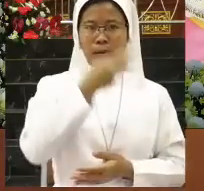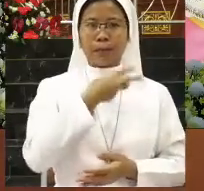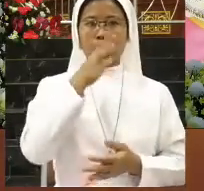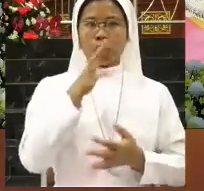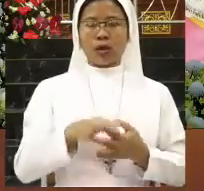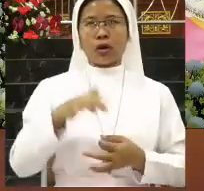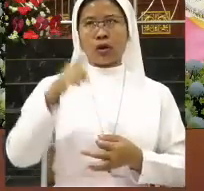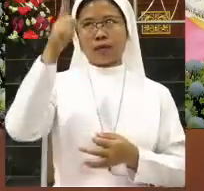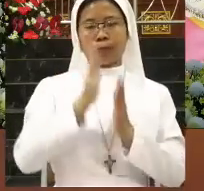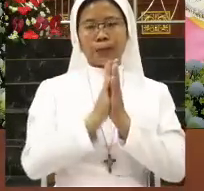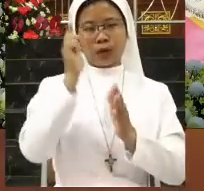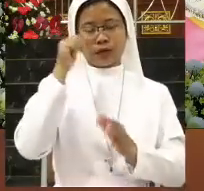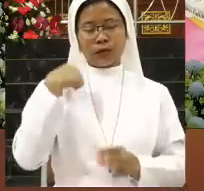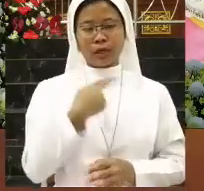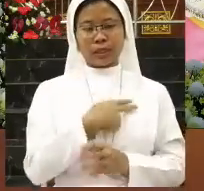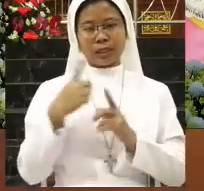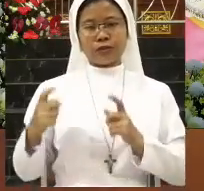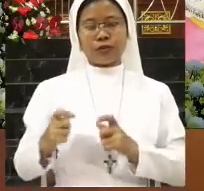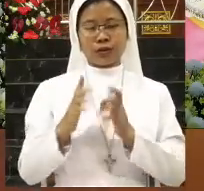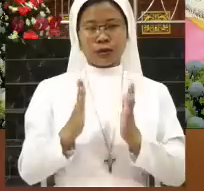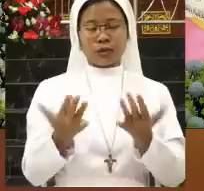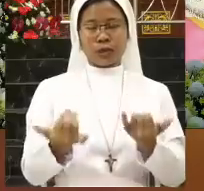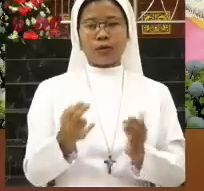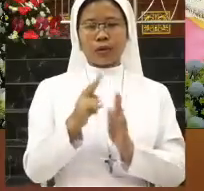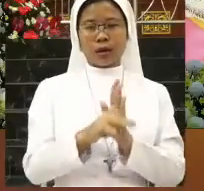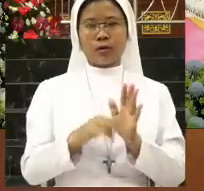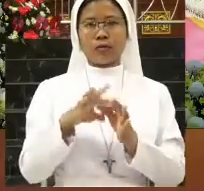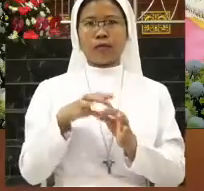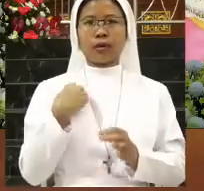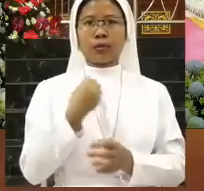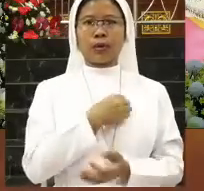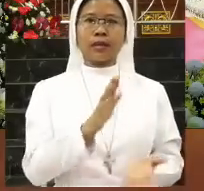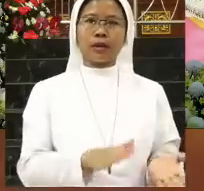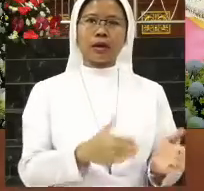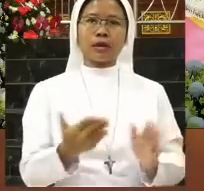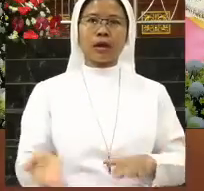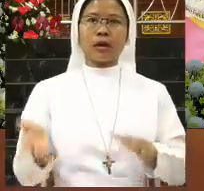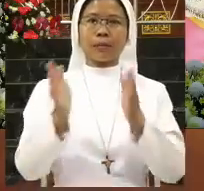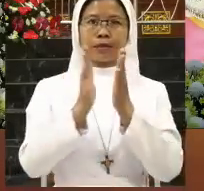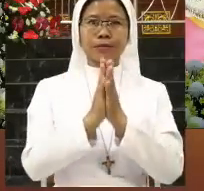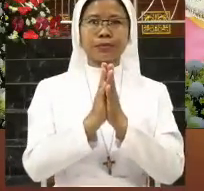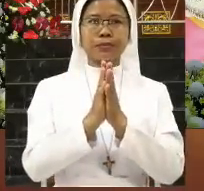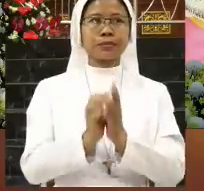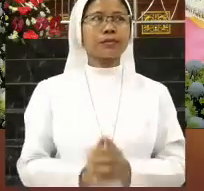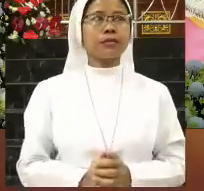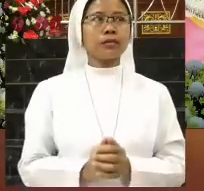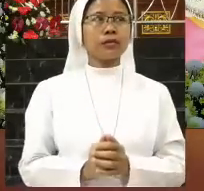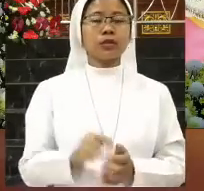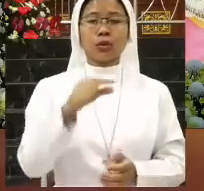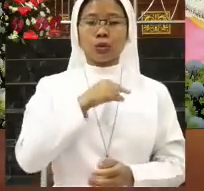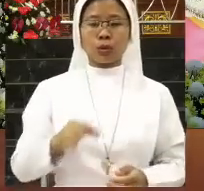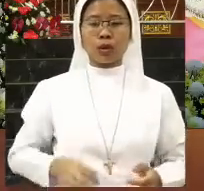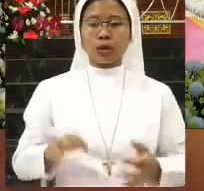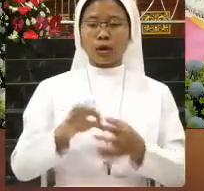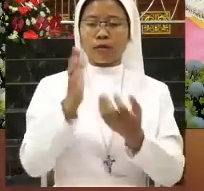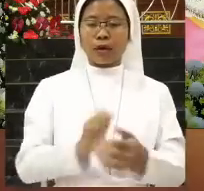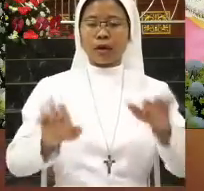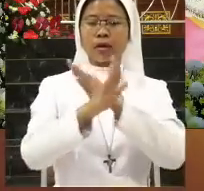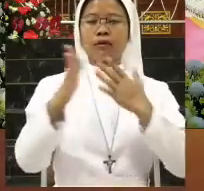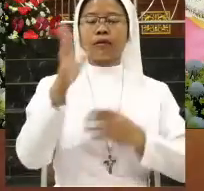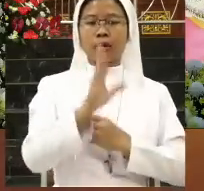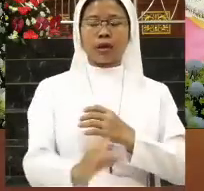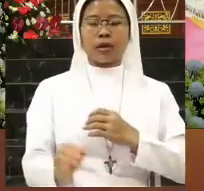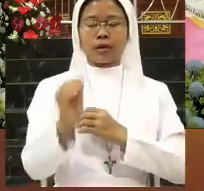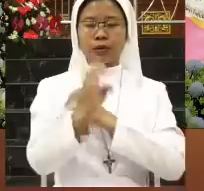Mary, Mother of God, pray for us sinners, now and at the hour of our death. Amen. Royal Queen of heaven and earth,